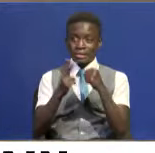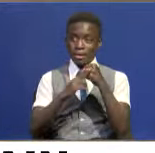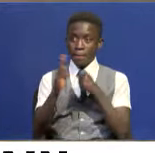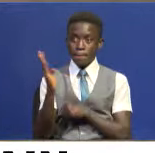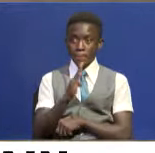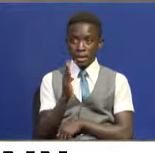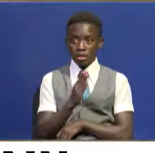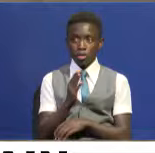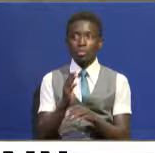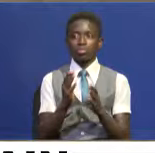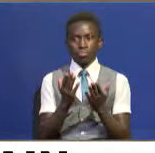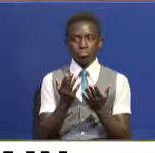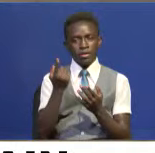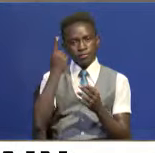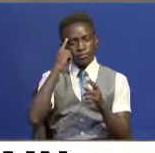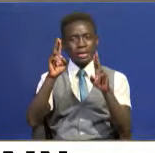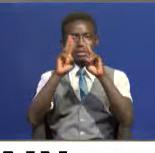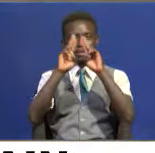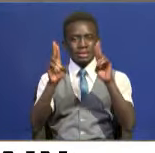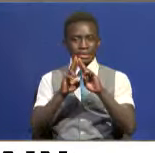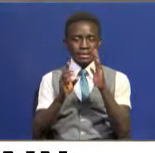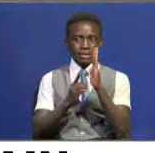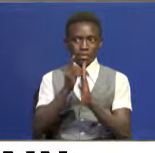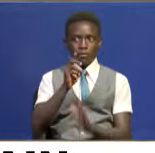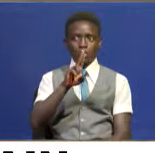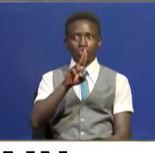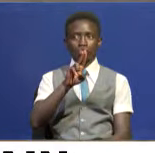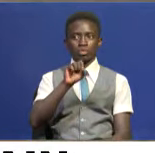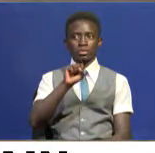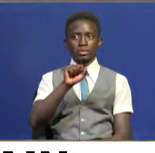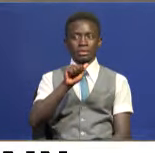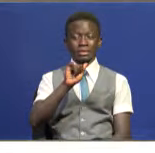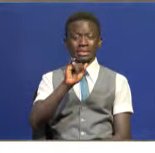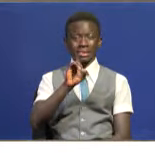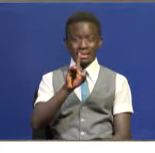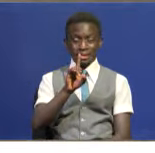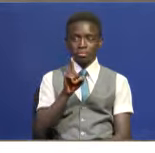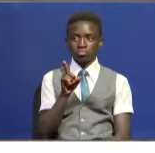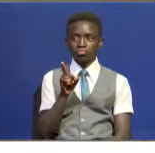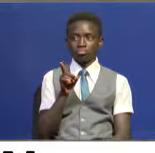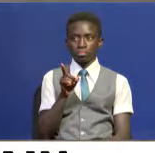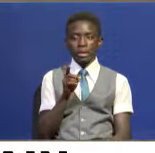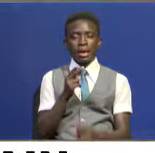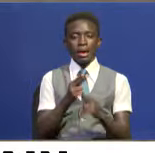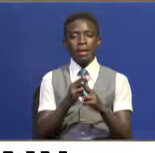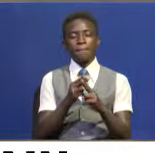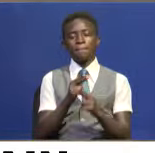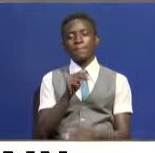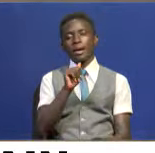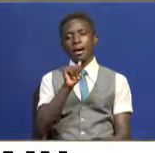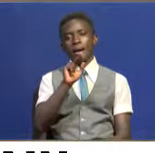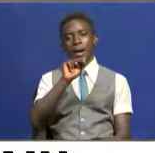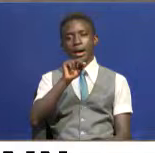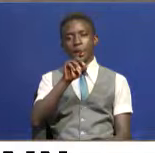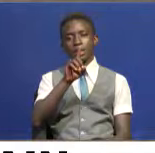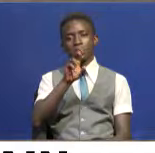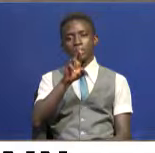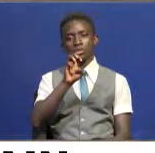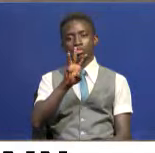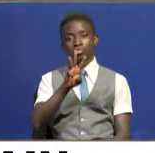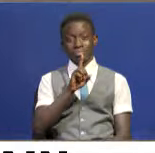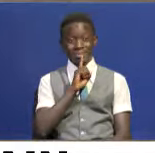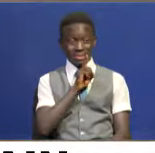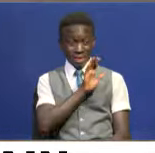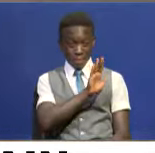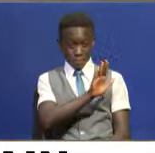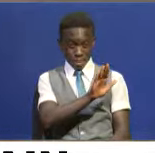for International Development, USAID. Feed the Future Coordinator Andrew McCown says that the cash support will